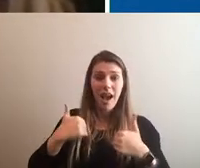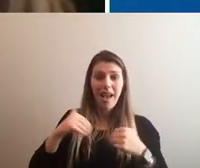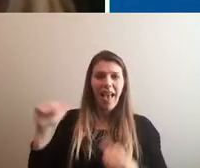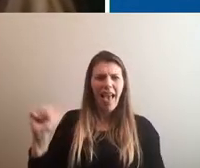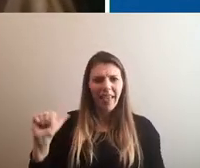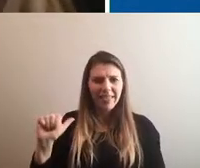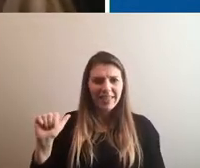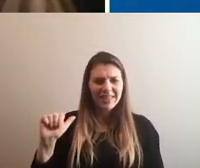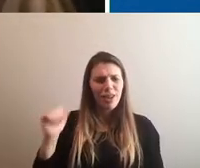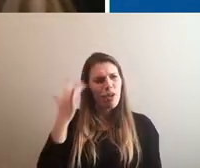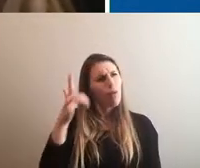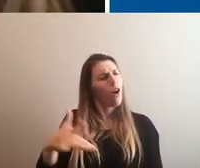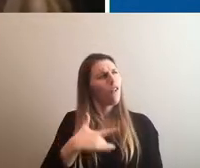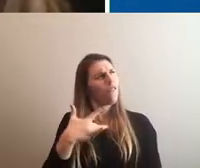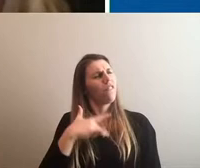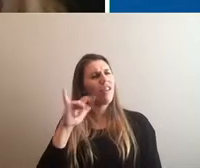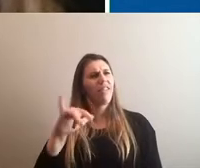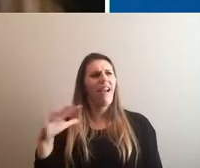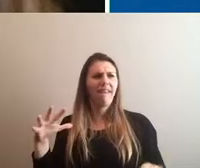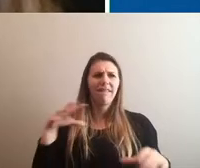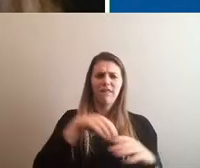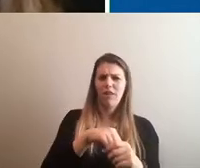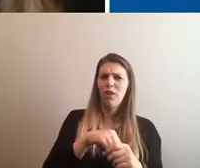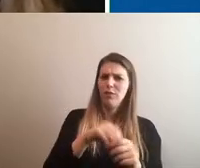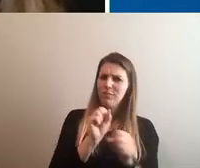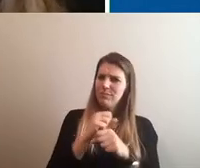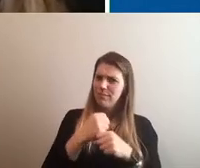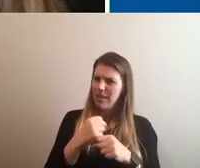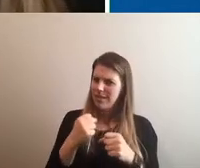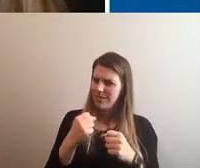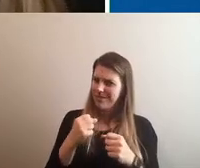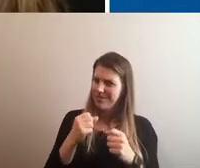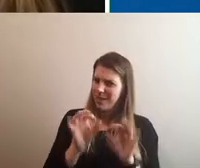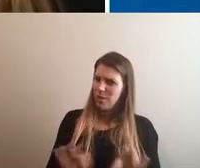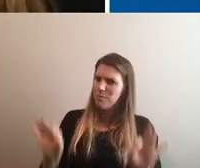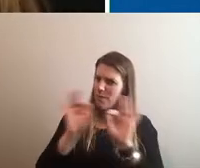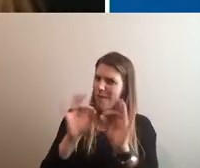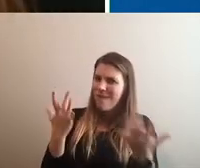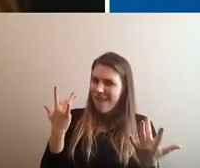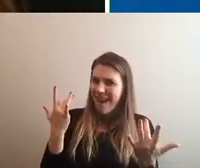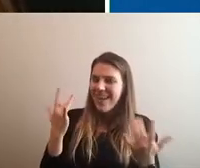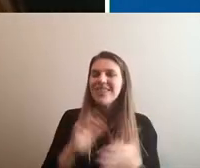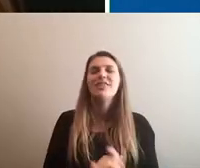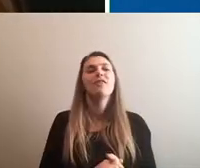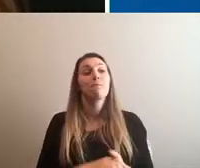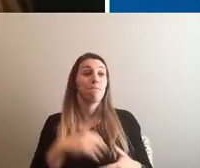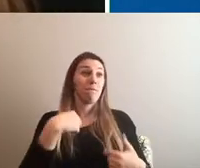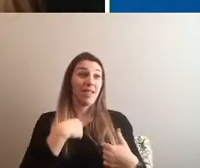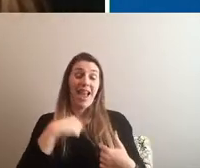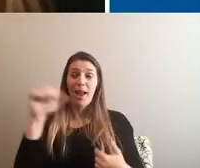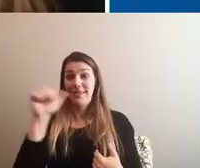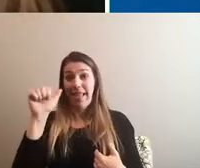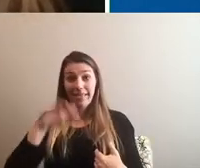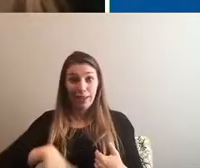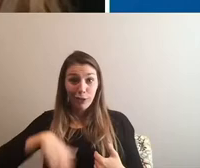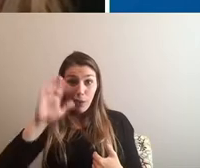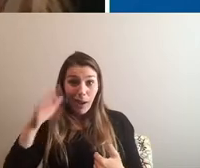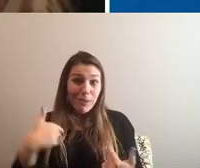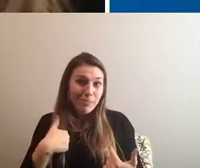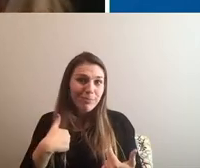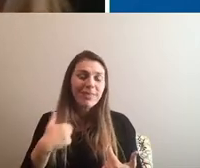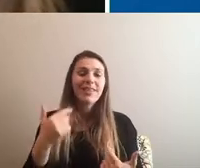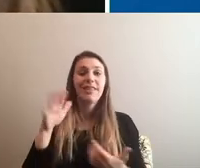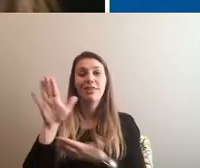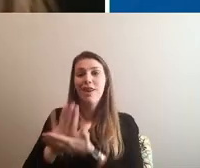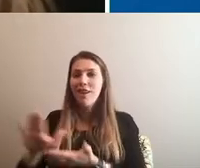feel participating in this endeavor made so much sense for her? Well, I was an athlete growing up and in college,